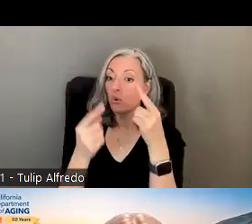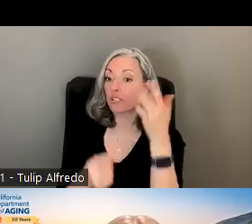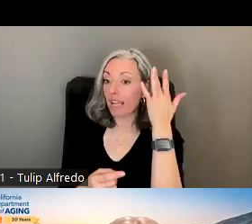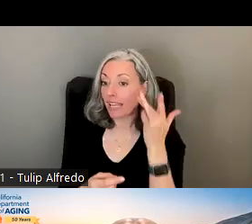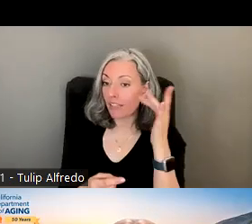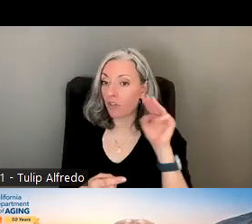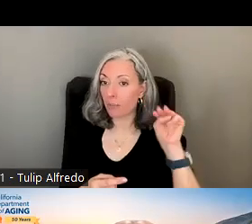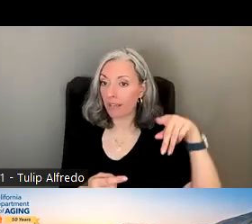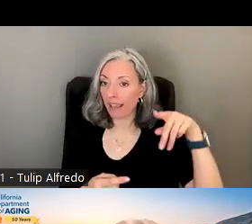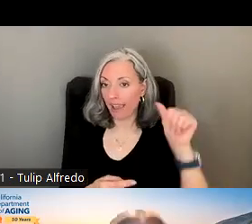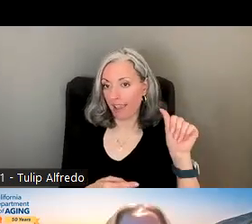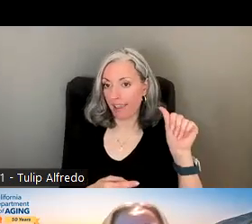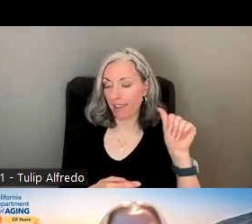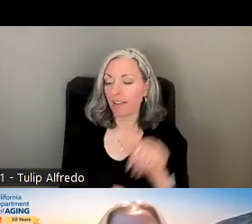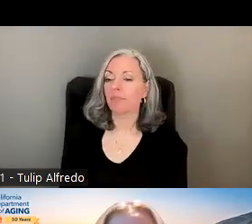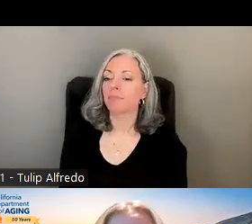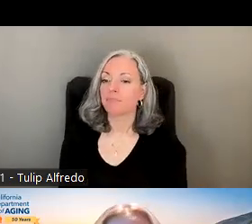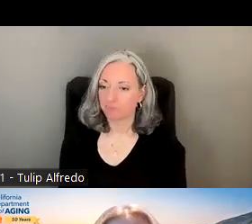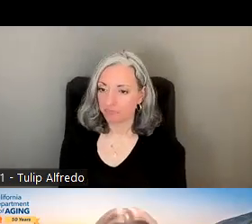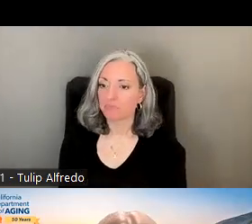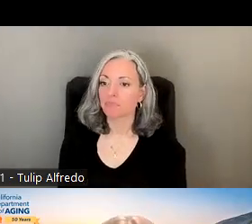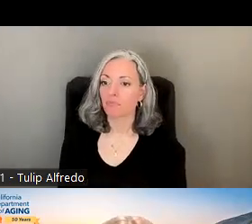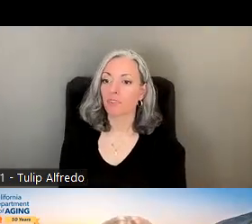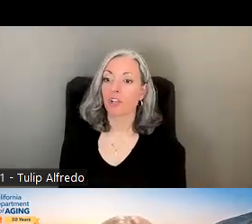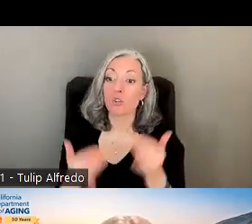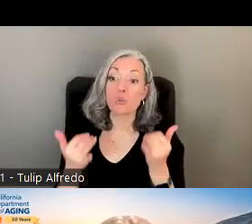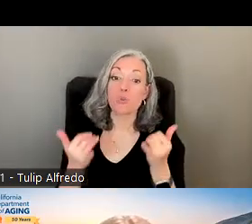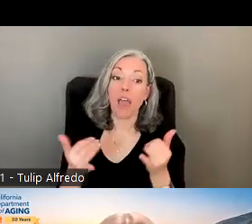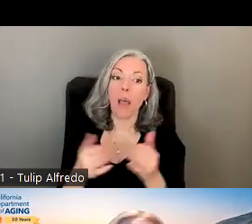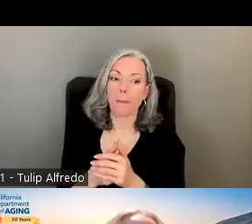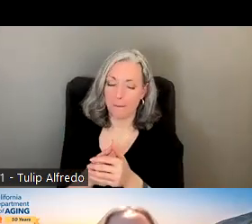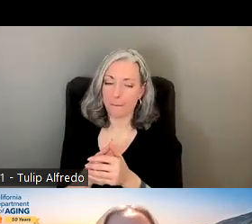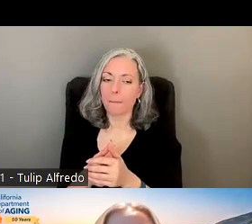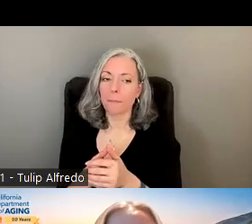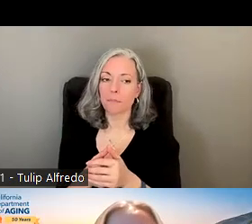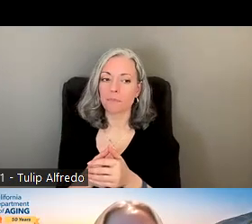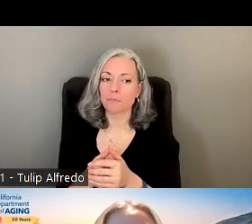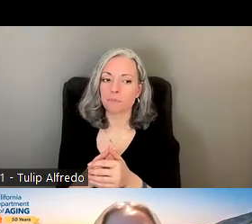Master Plan for Aging. So moving on to the next slide.